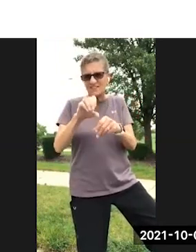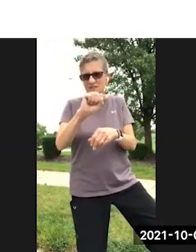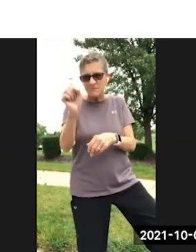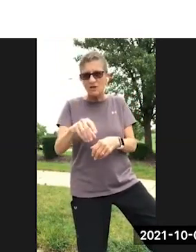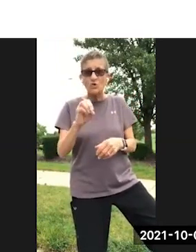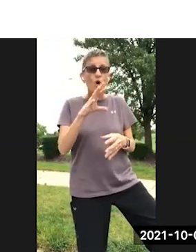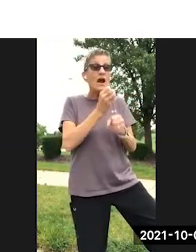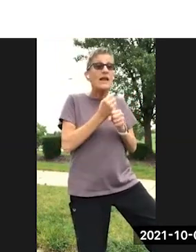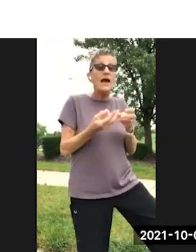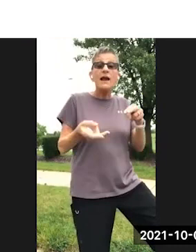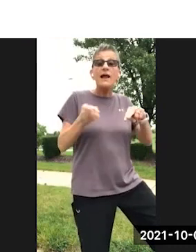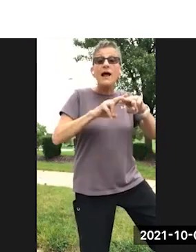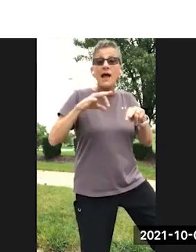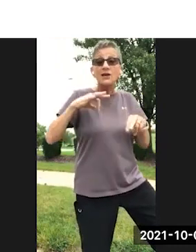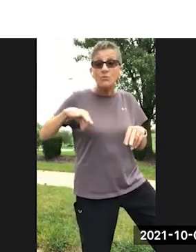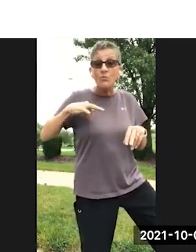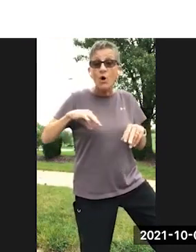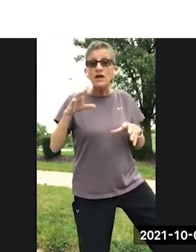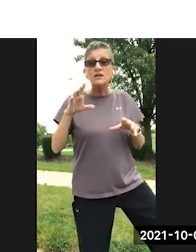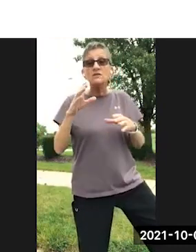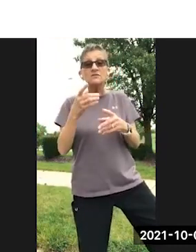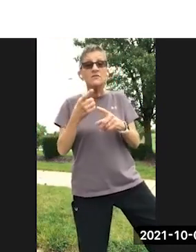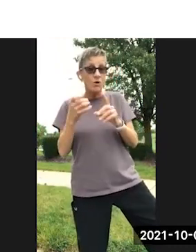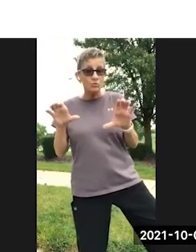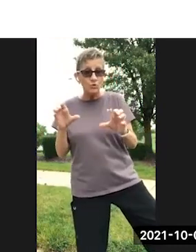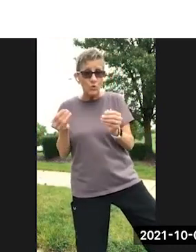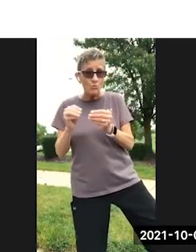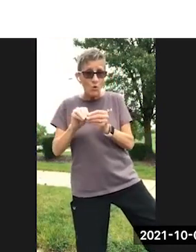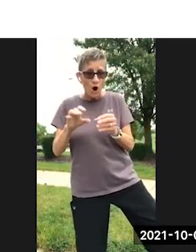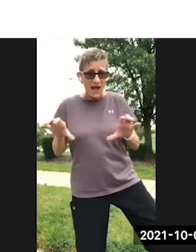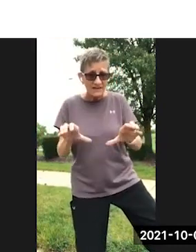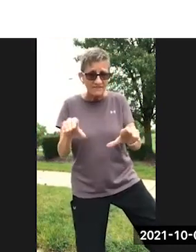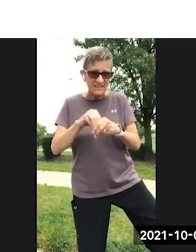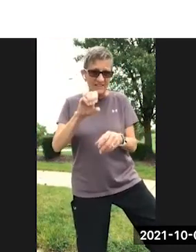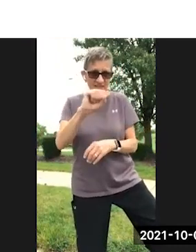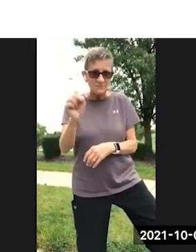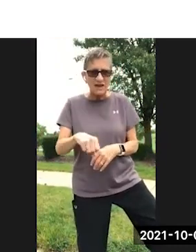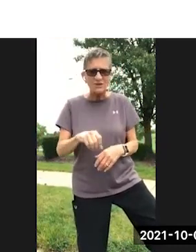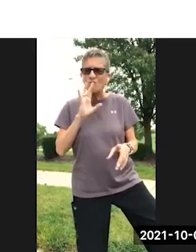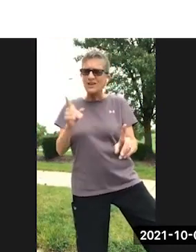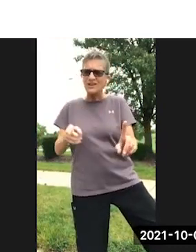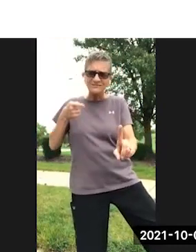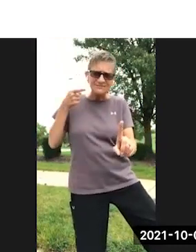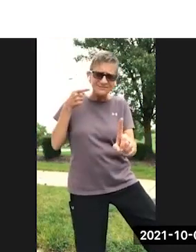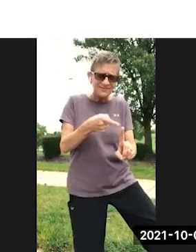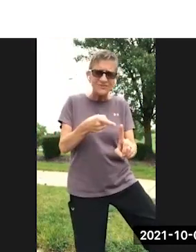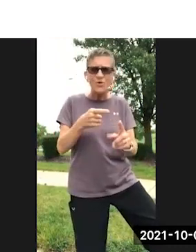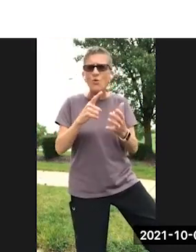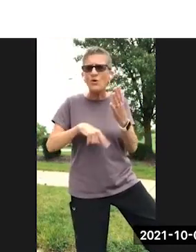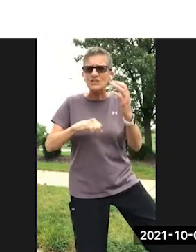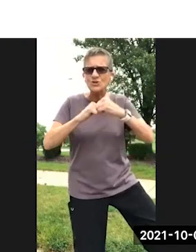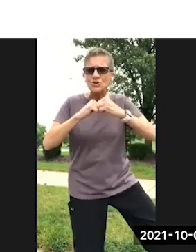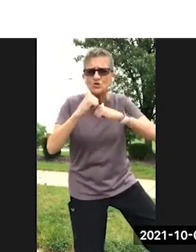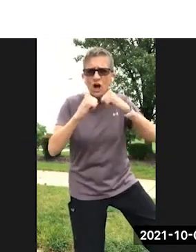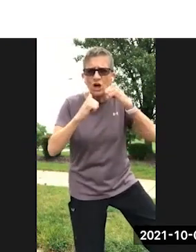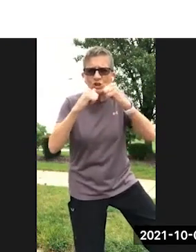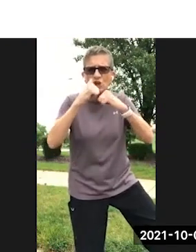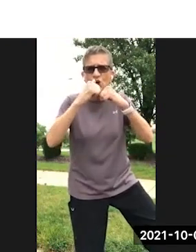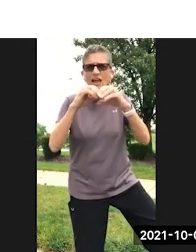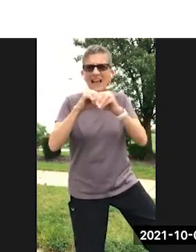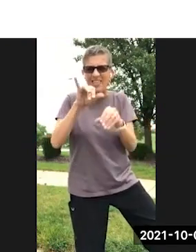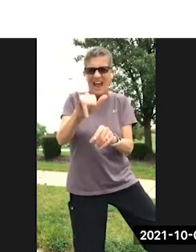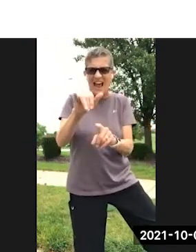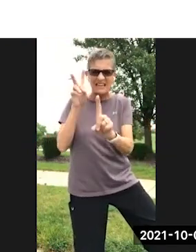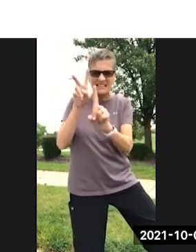doing activities throughout the semester, right? So rethinking even things down to the structures of the assignments, and we can